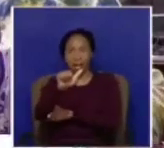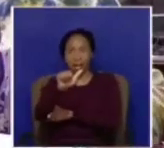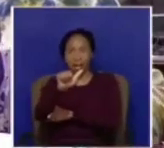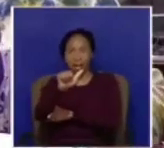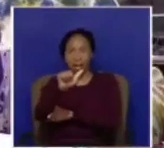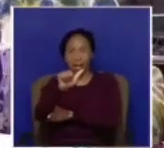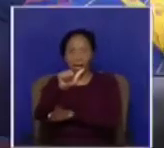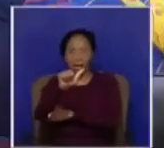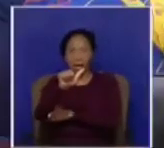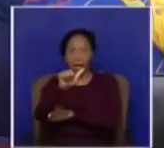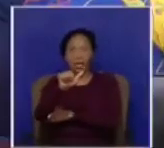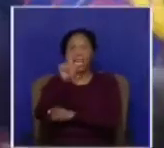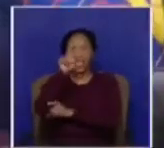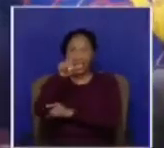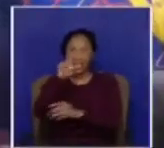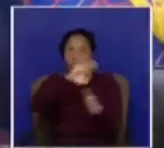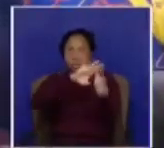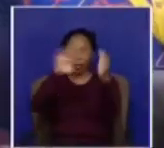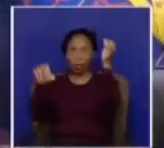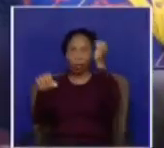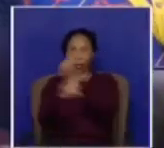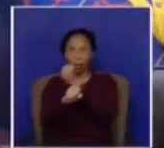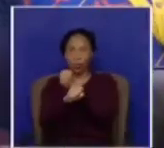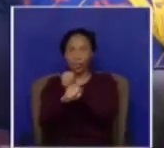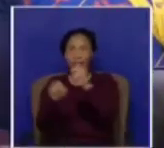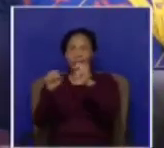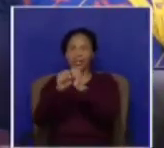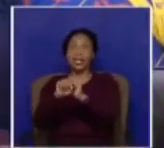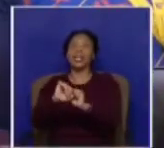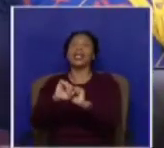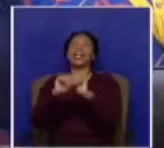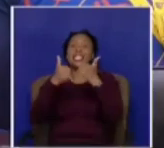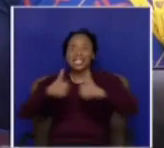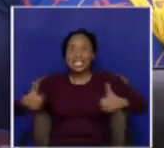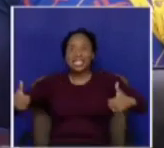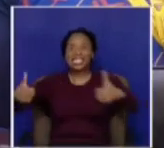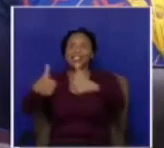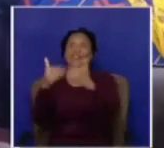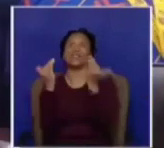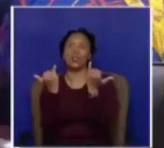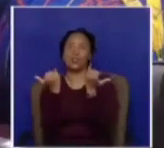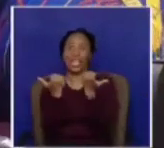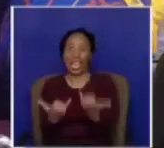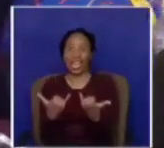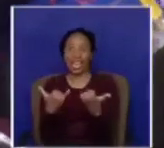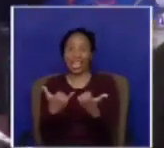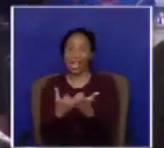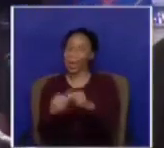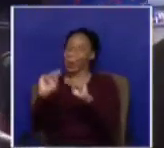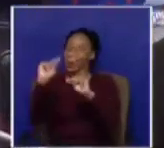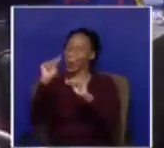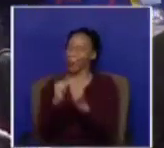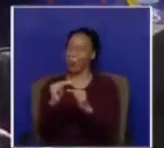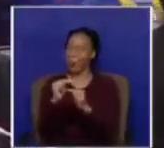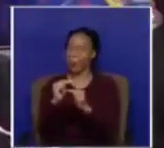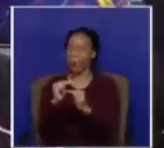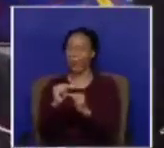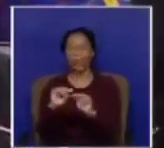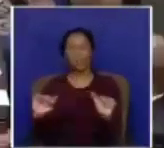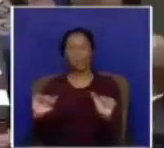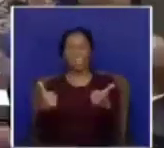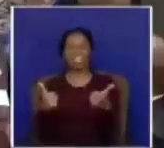this concludes the sitting of today. How very short. Great.